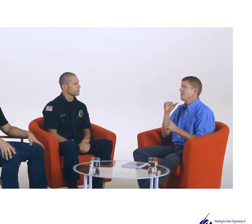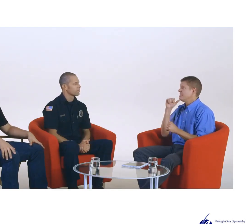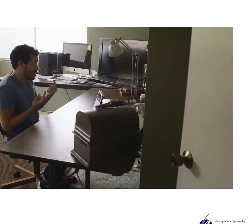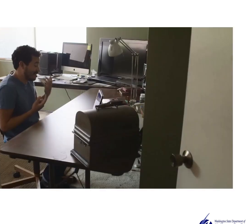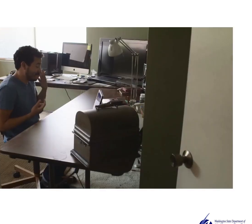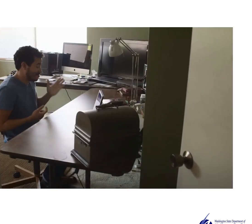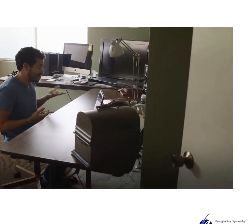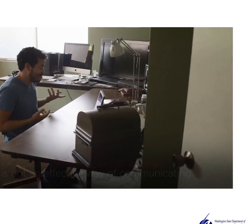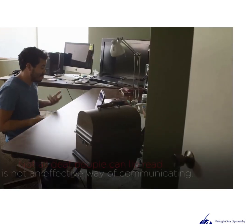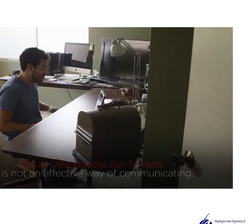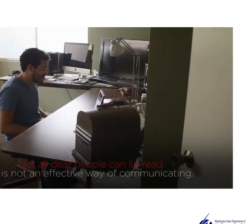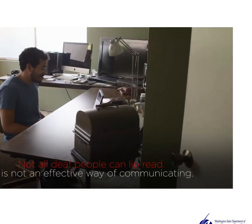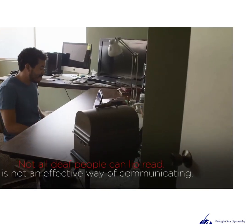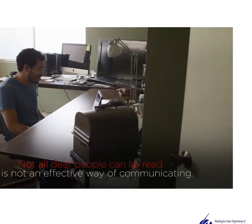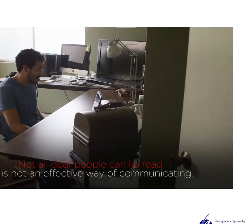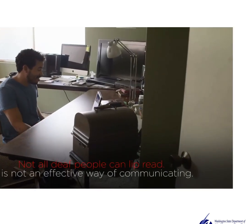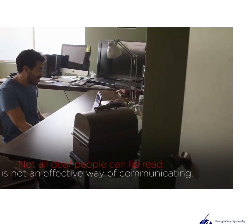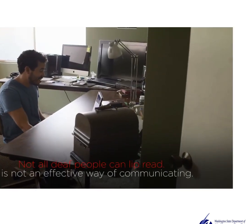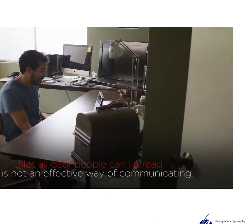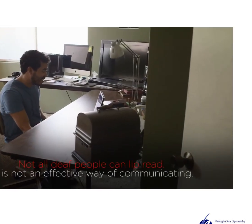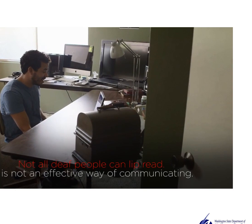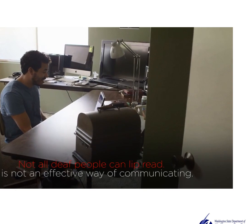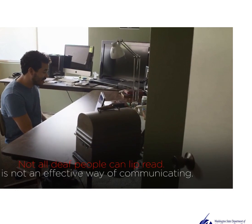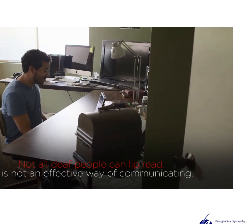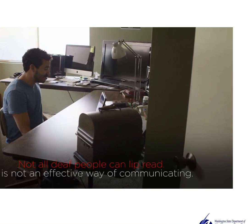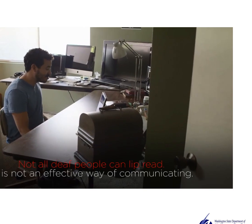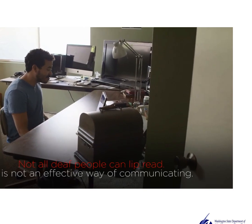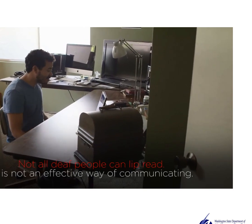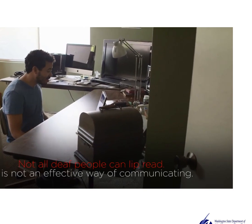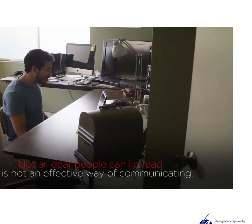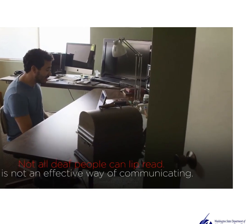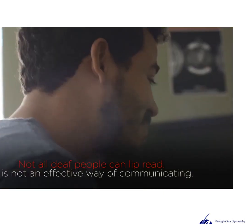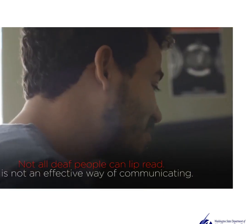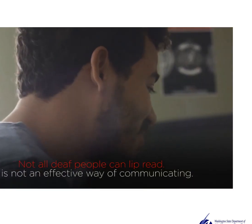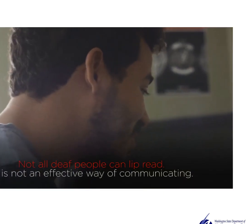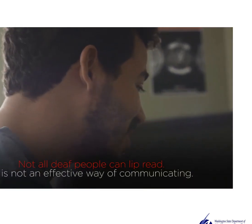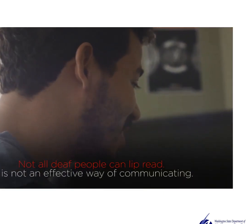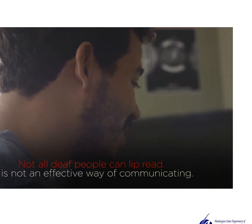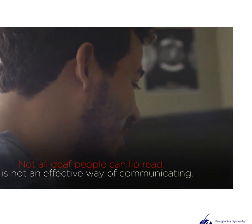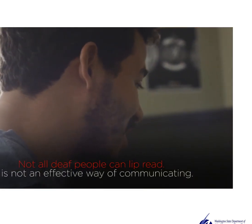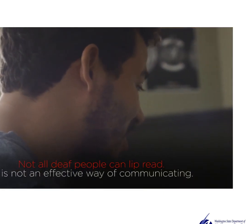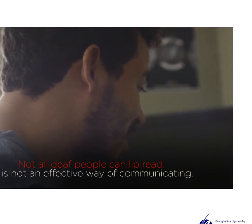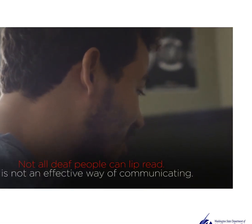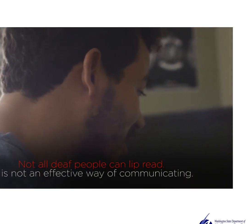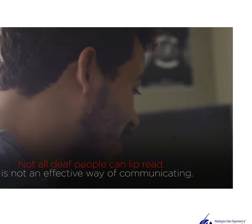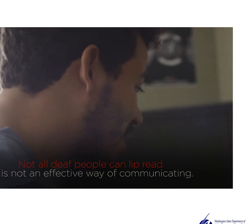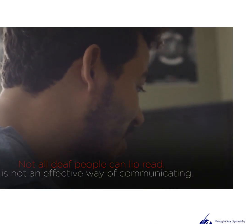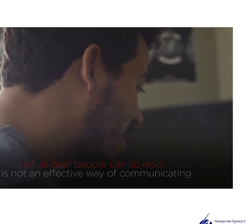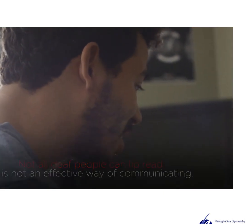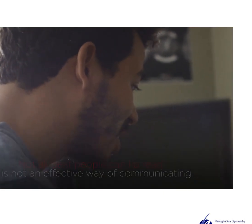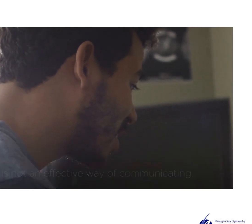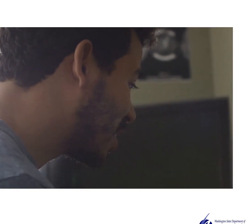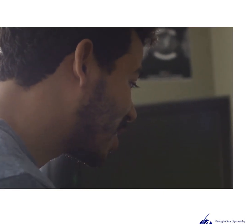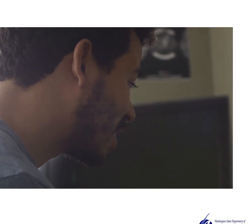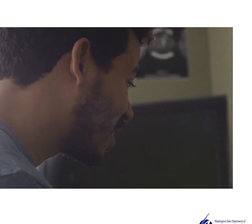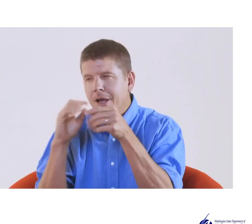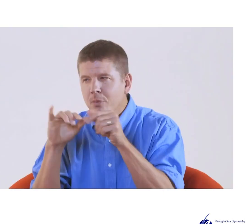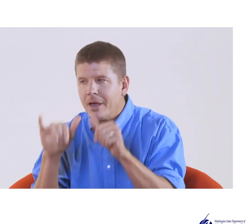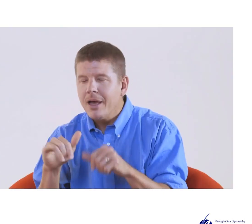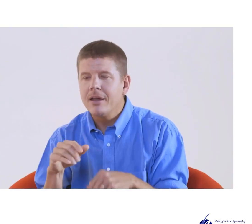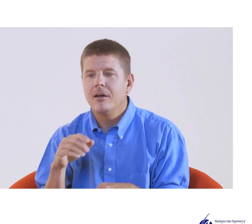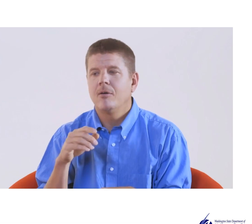Number one, not all deaf people are able to lip read effectively. Lip reading is kind of an ineffective way of communicating.